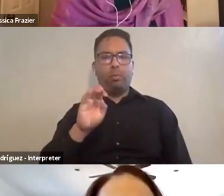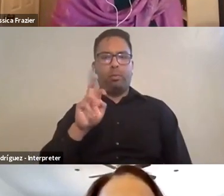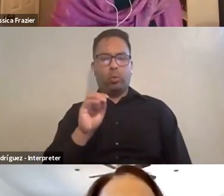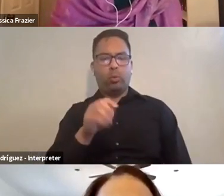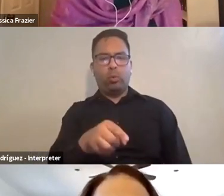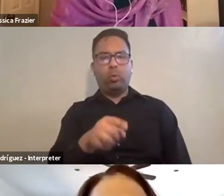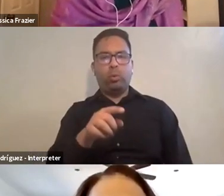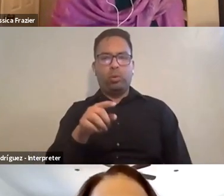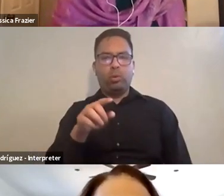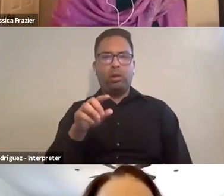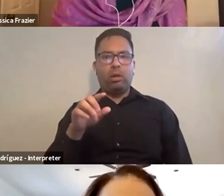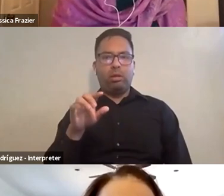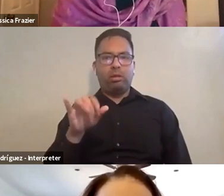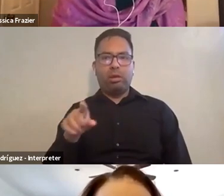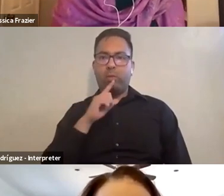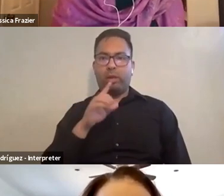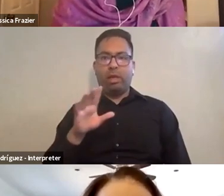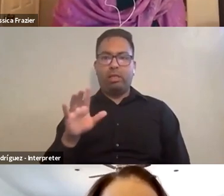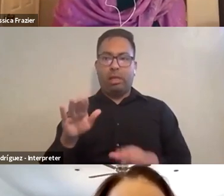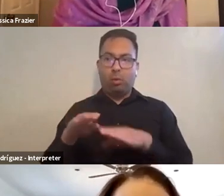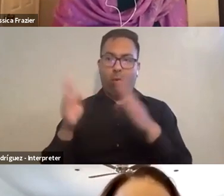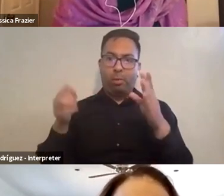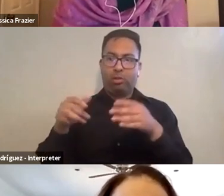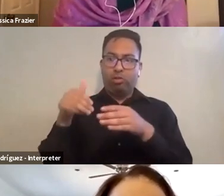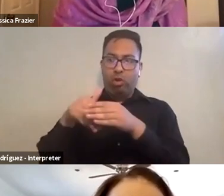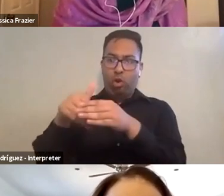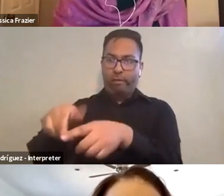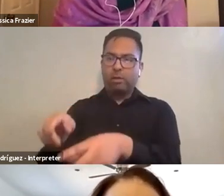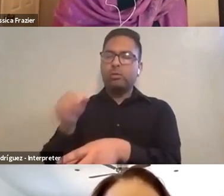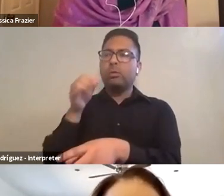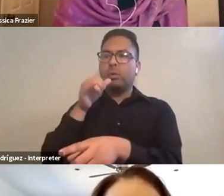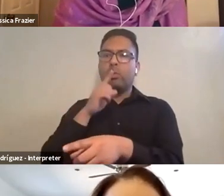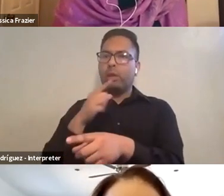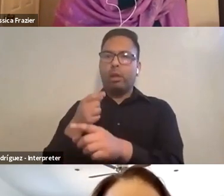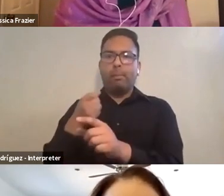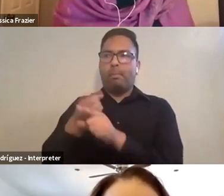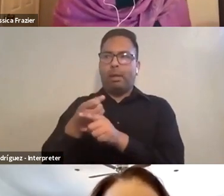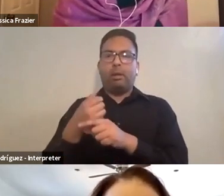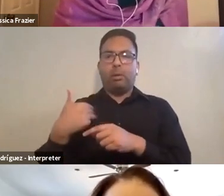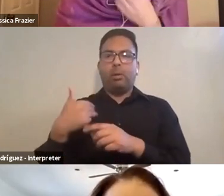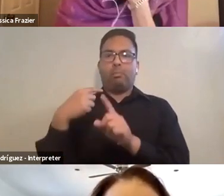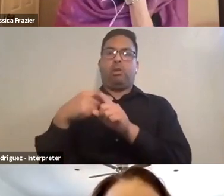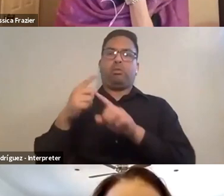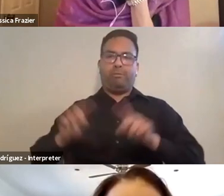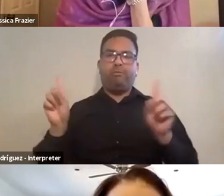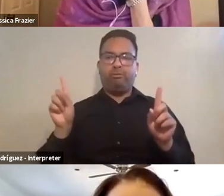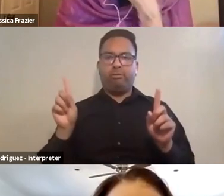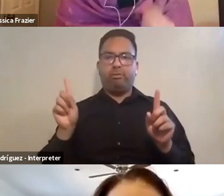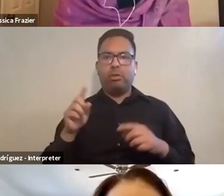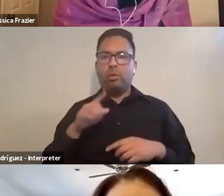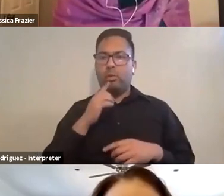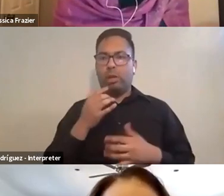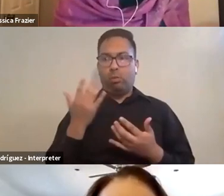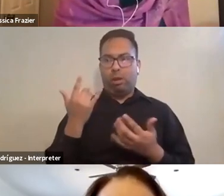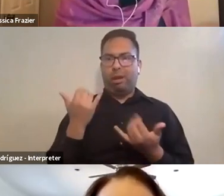the Open Door Archive has made a really huge difference in that, especially because people are getting to know El